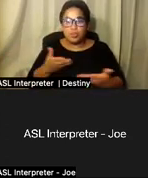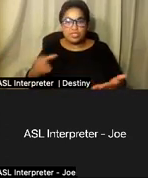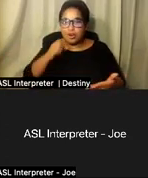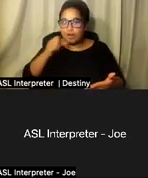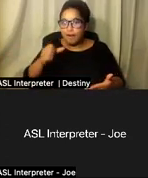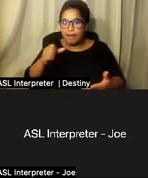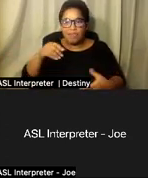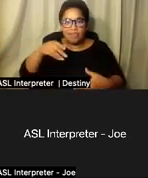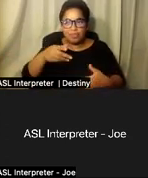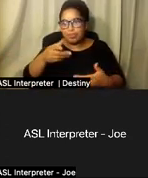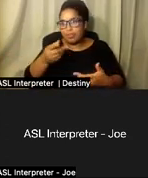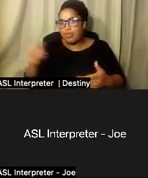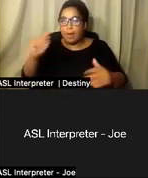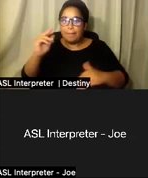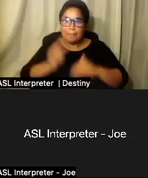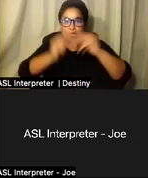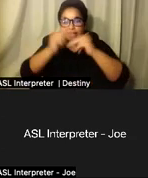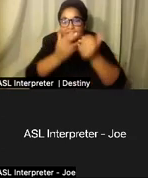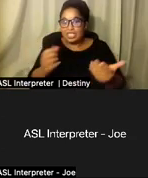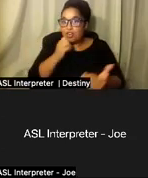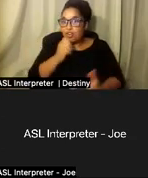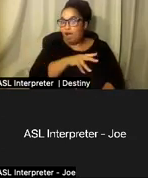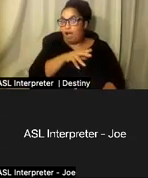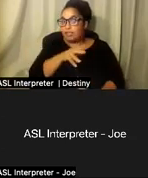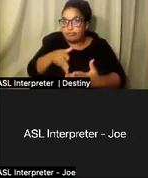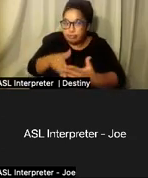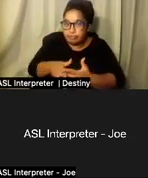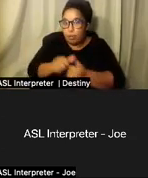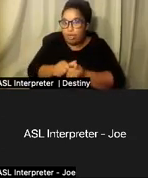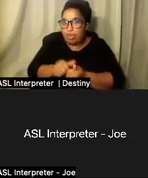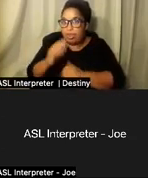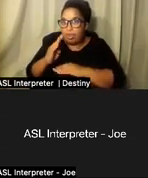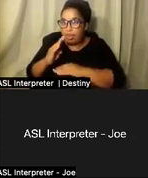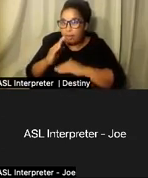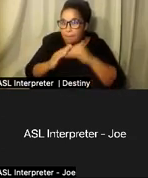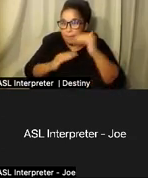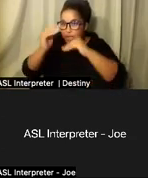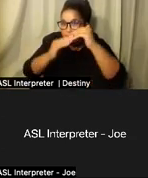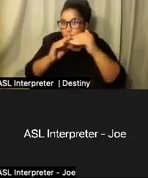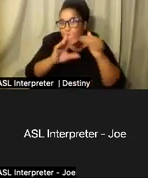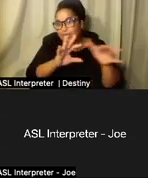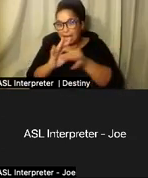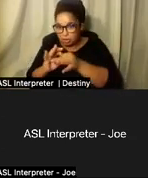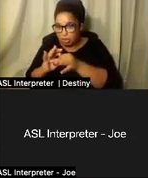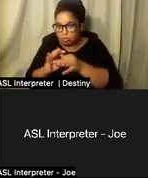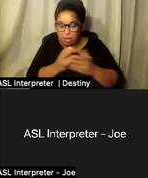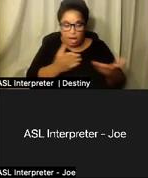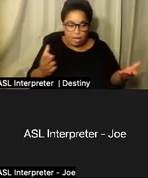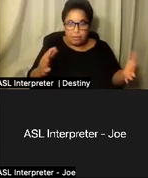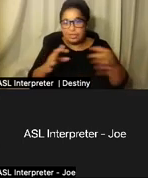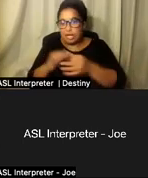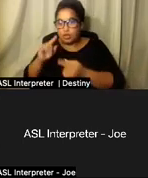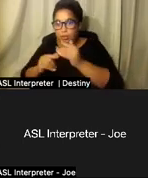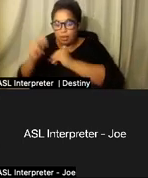building. So we're going to attach stuff that's not the building to the building. Does that make sense? So how do you do that? Attach